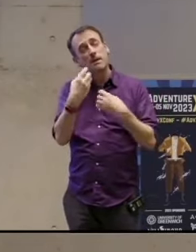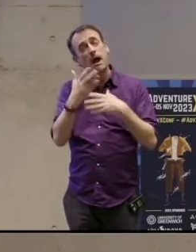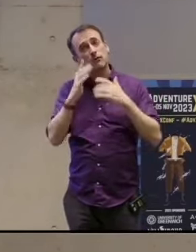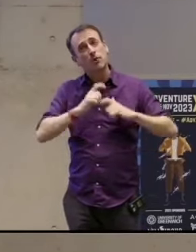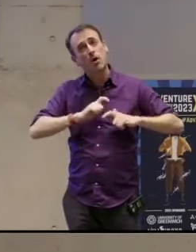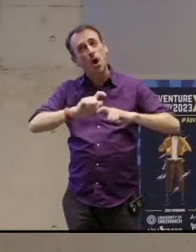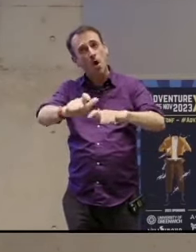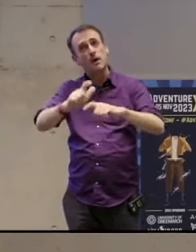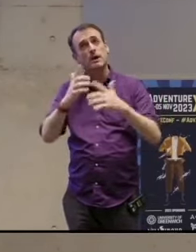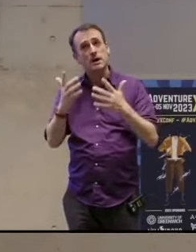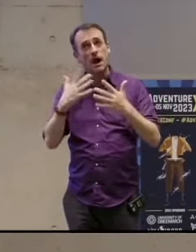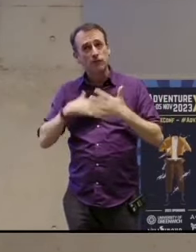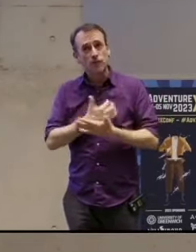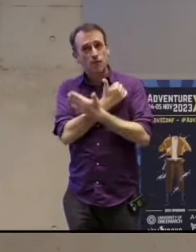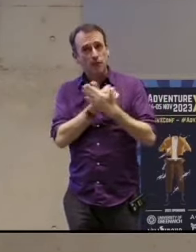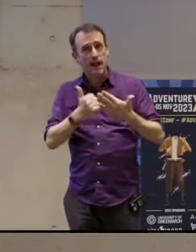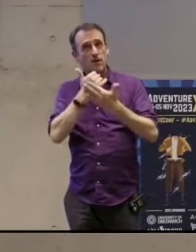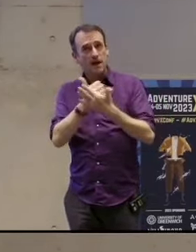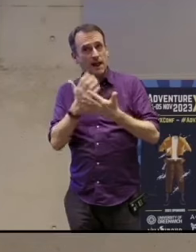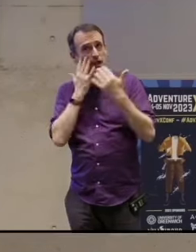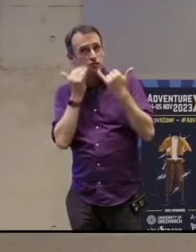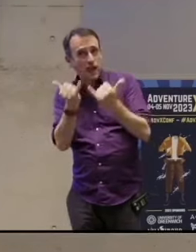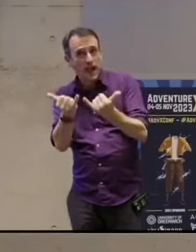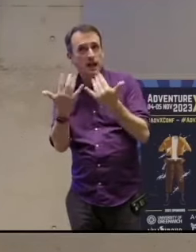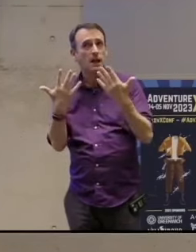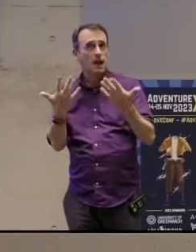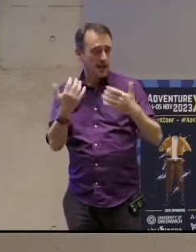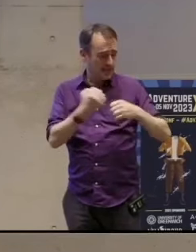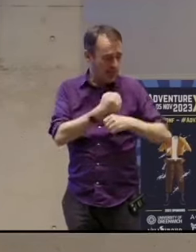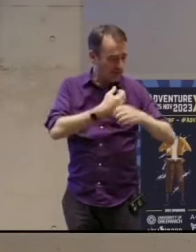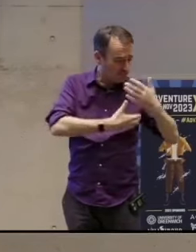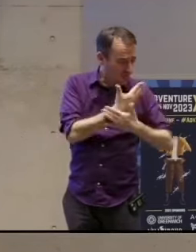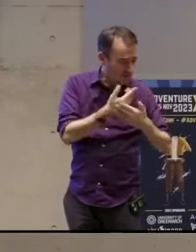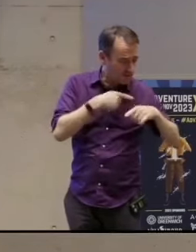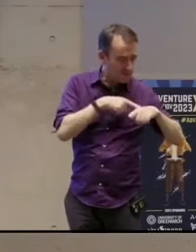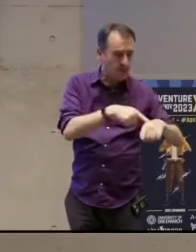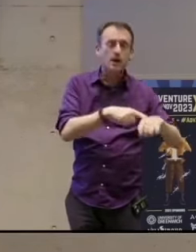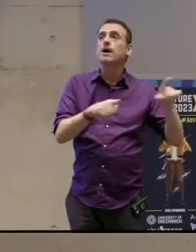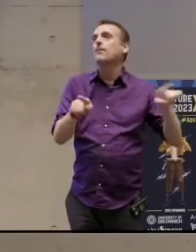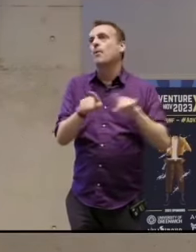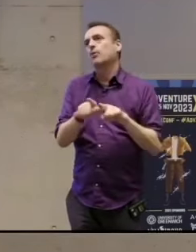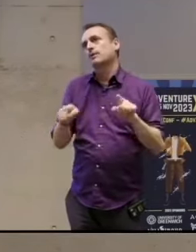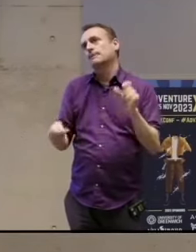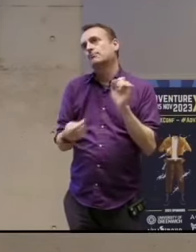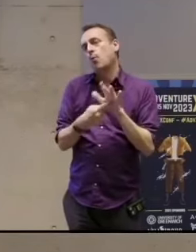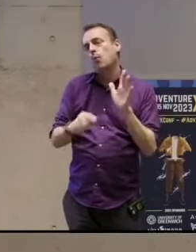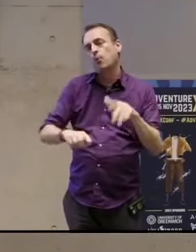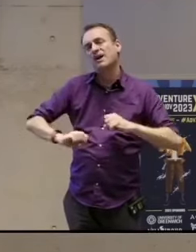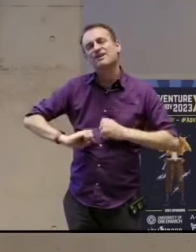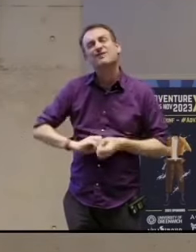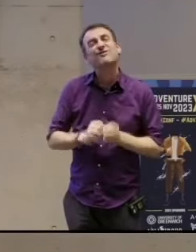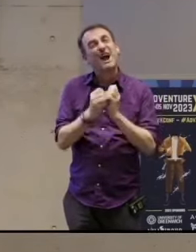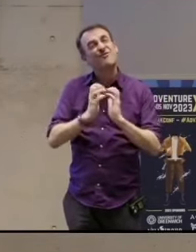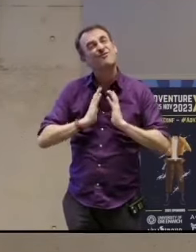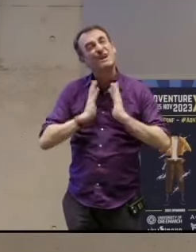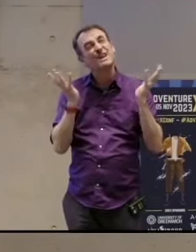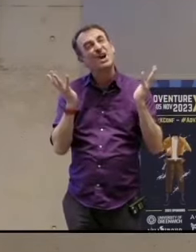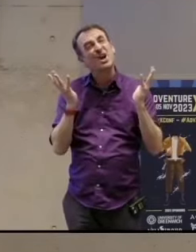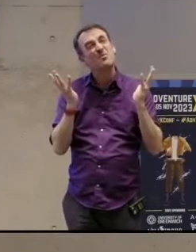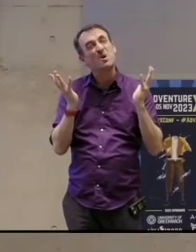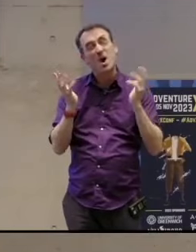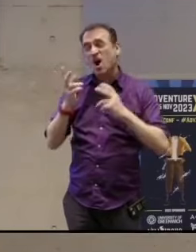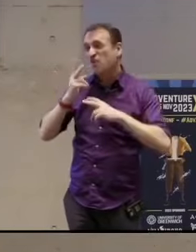in that you're still on track, basically, but then allow yourself enough creative freedom to not get bogged down in research because